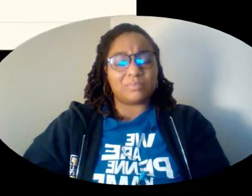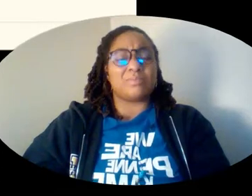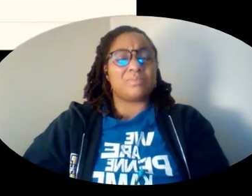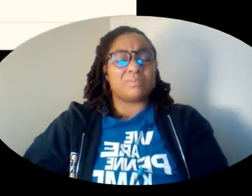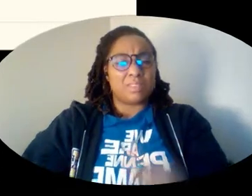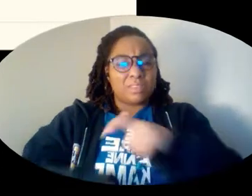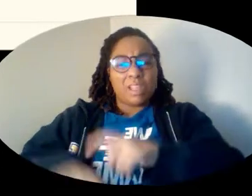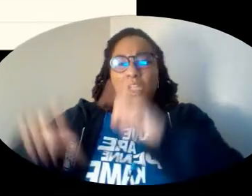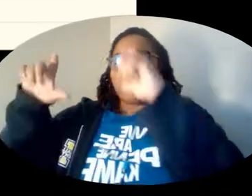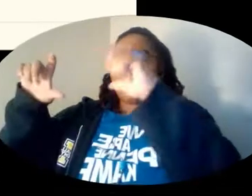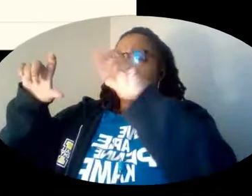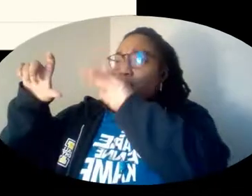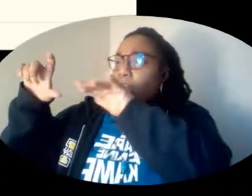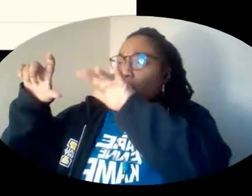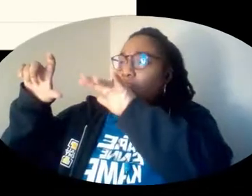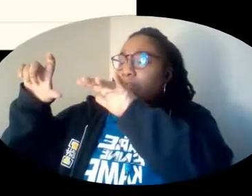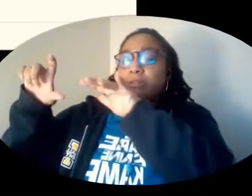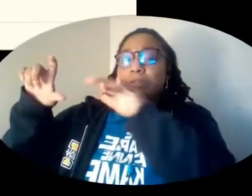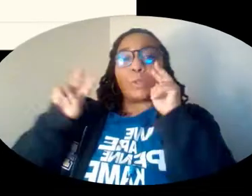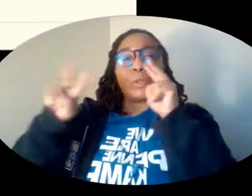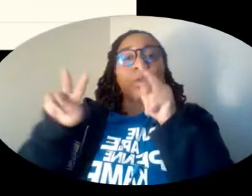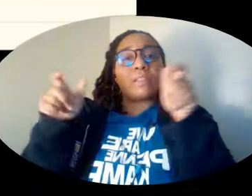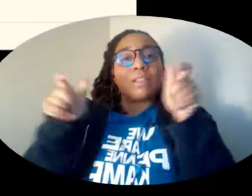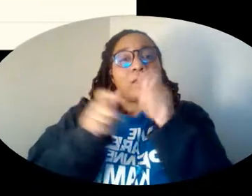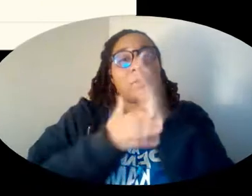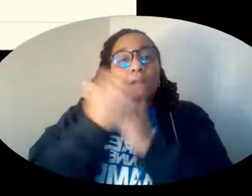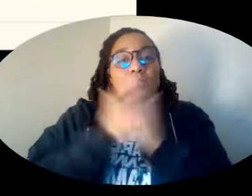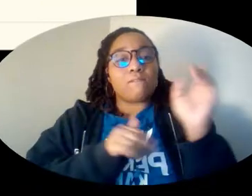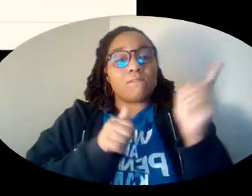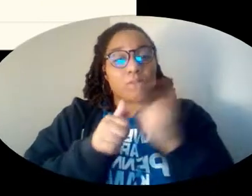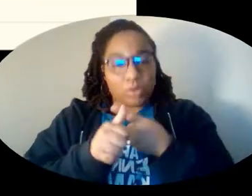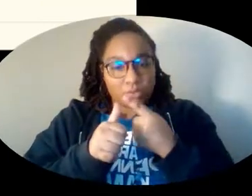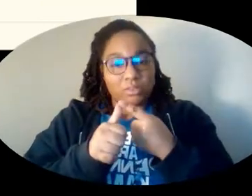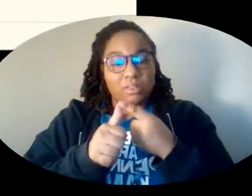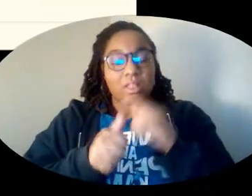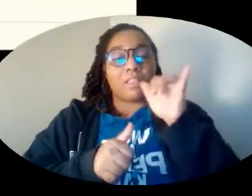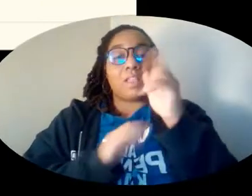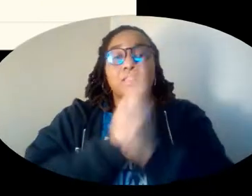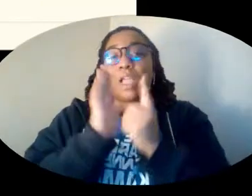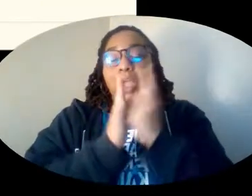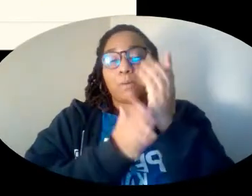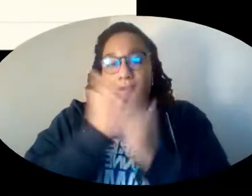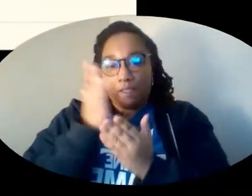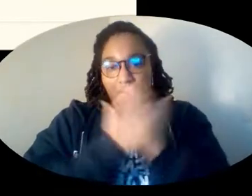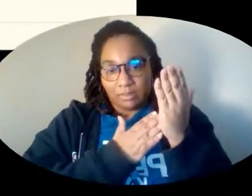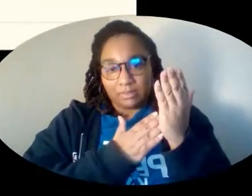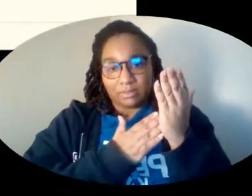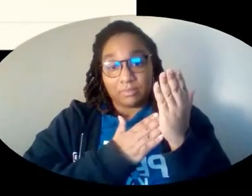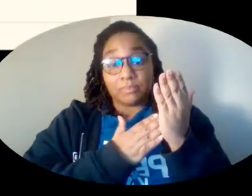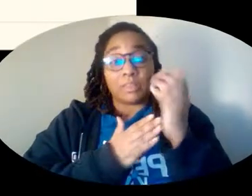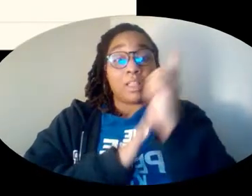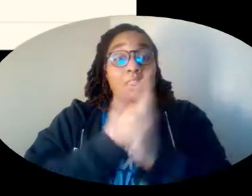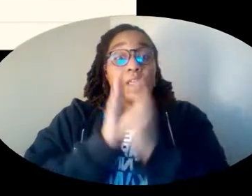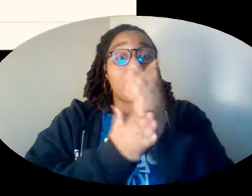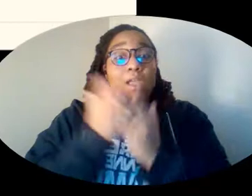When you tell time, you look at the little hand first. That's the hour hand. The